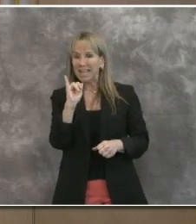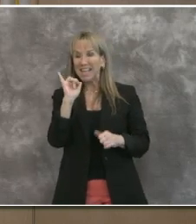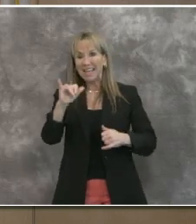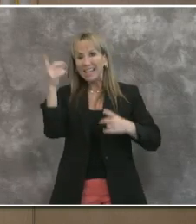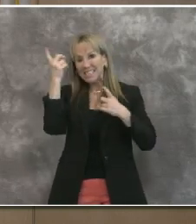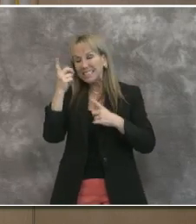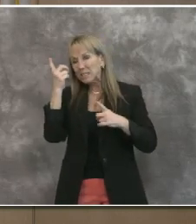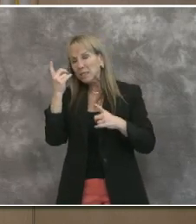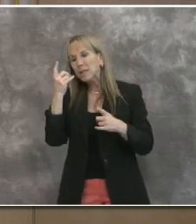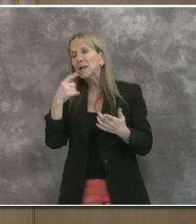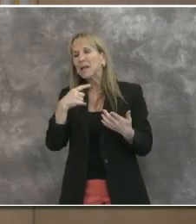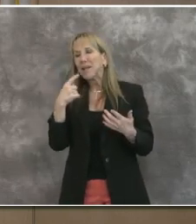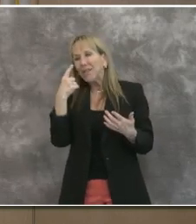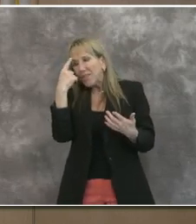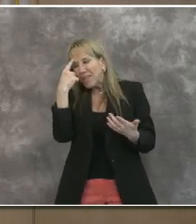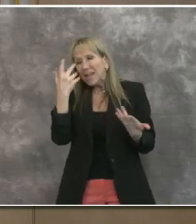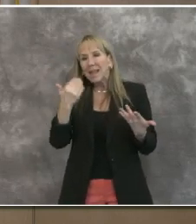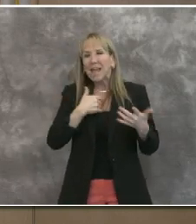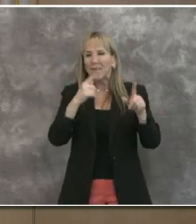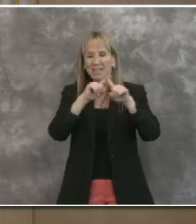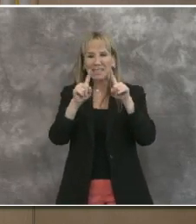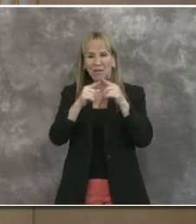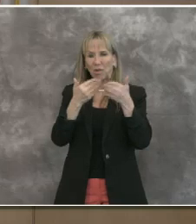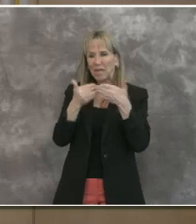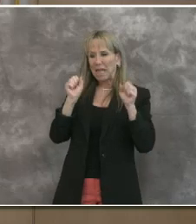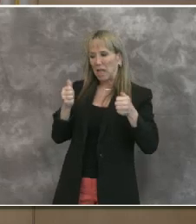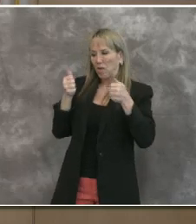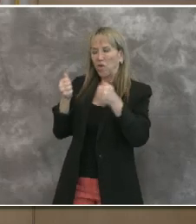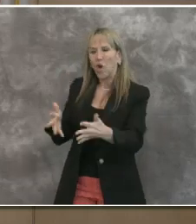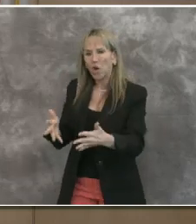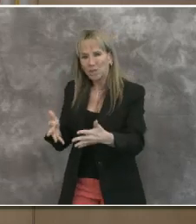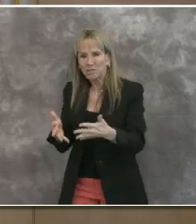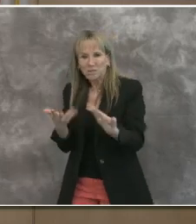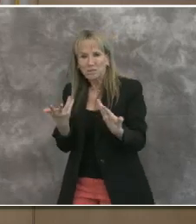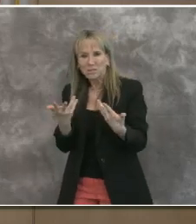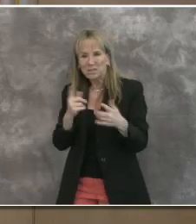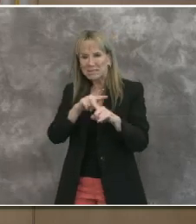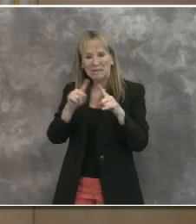is thought to have a number of potential triggers, and the true underlying